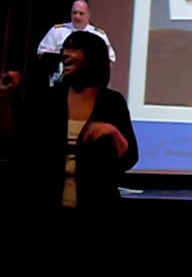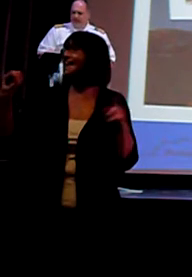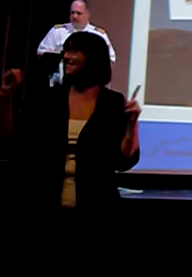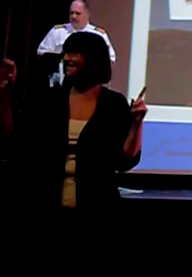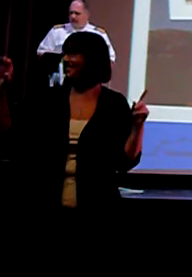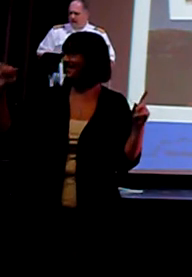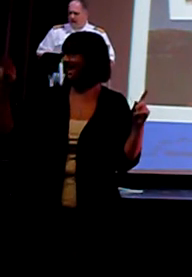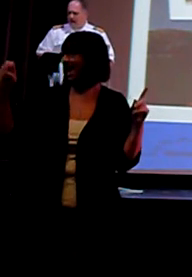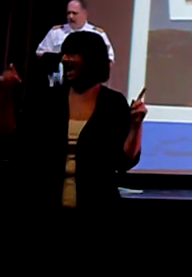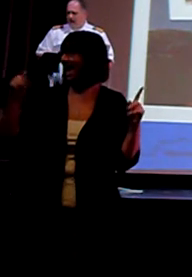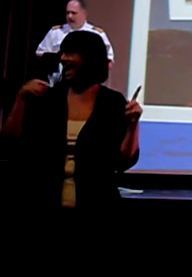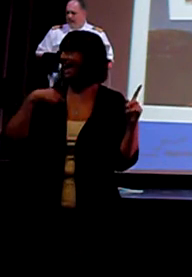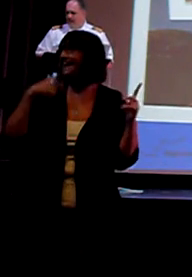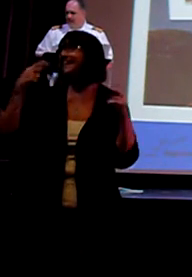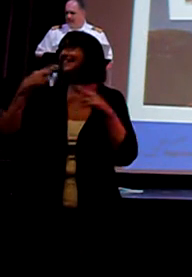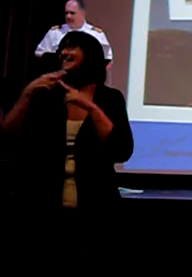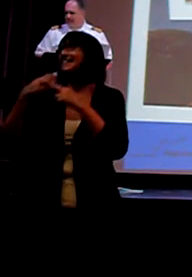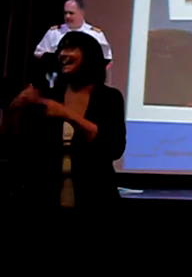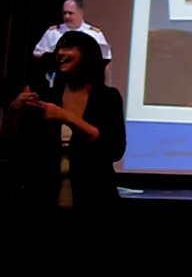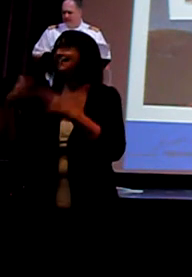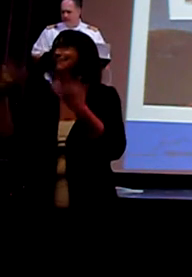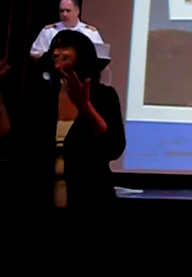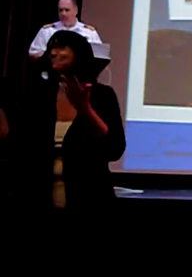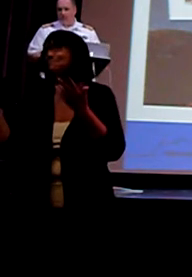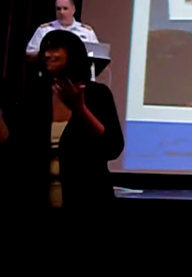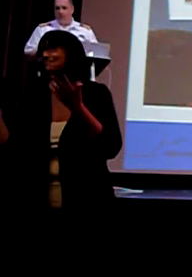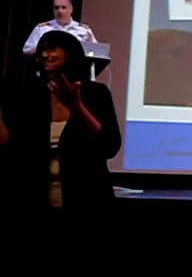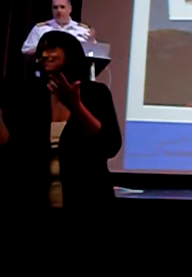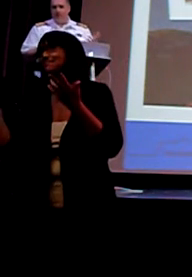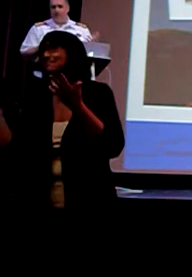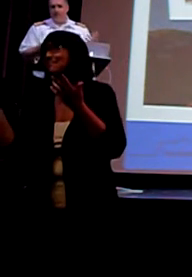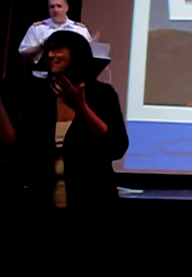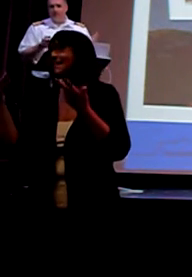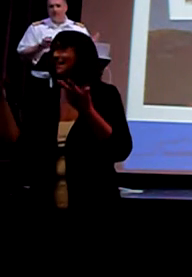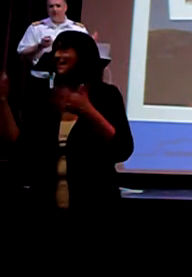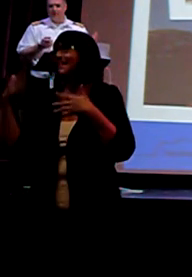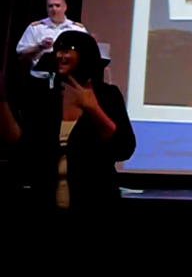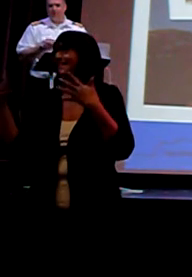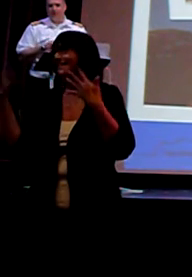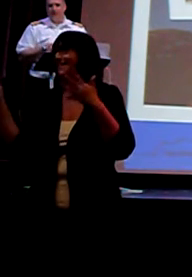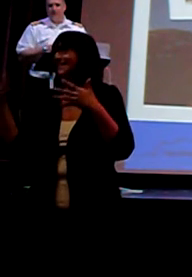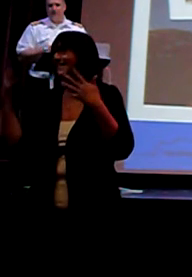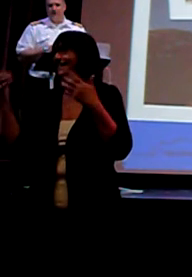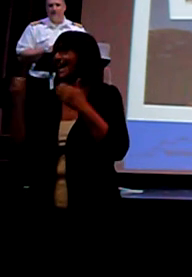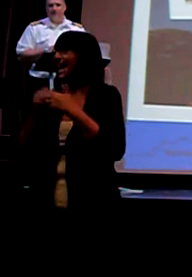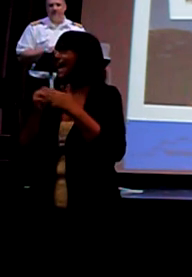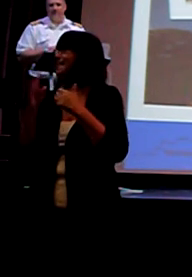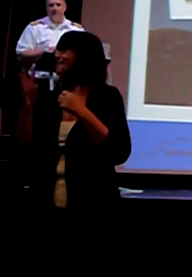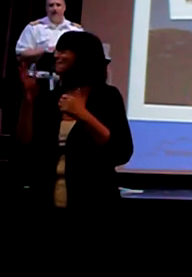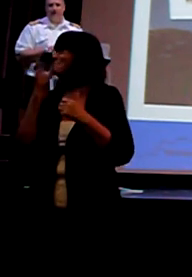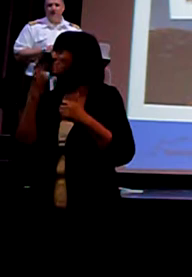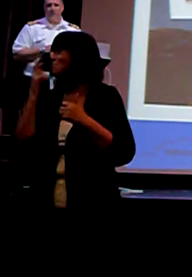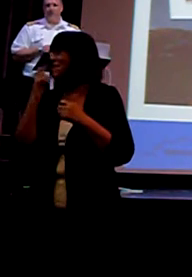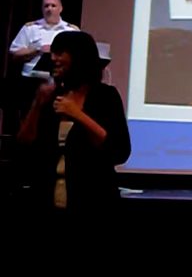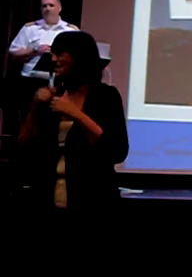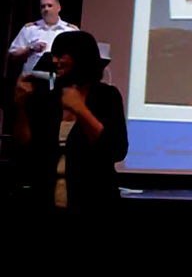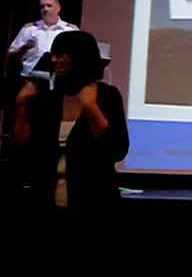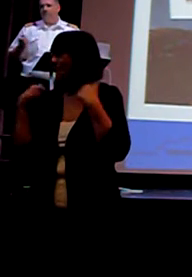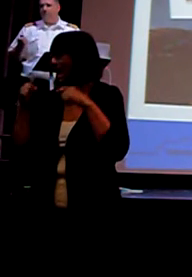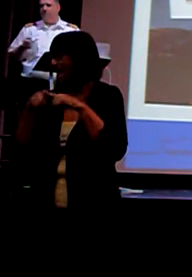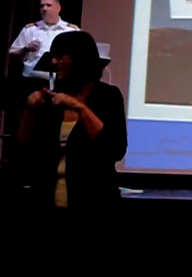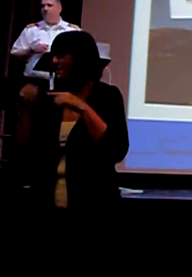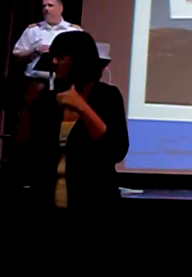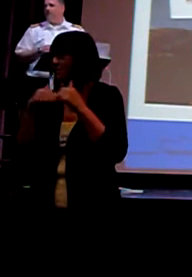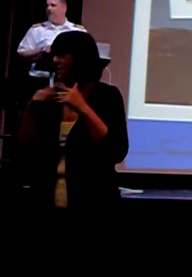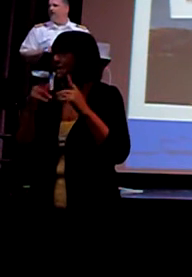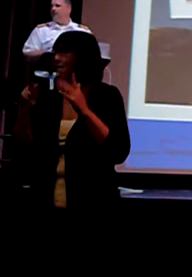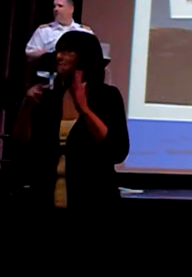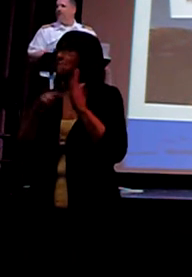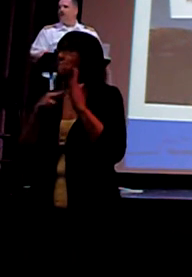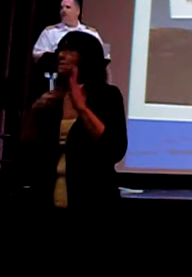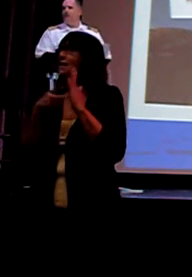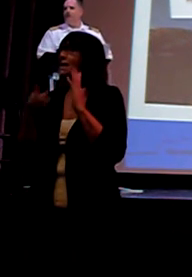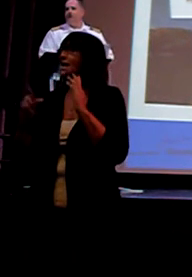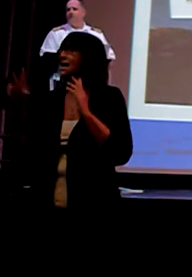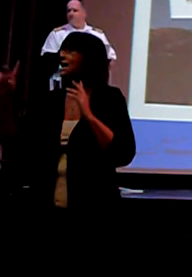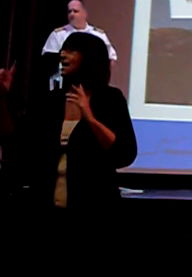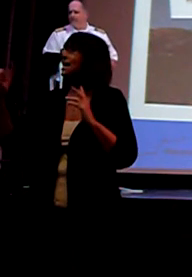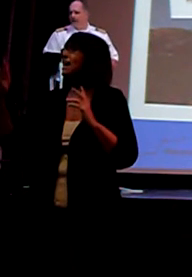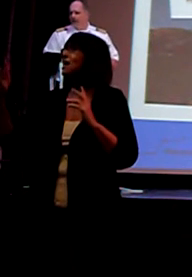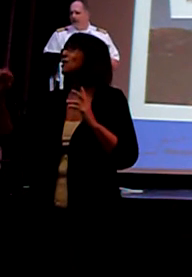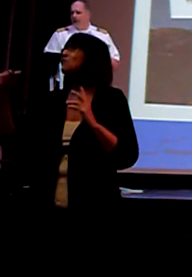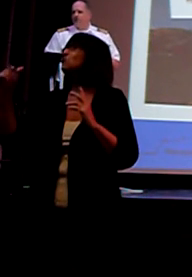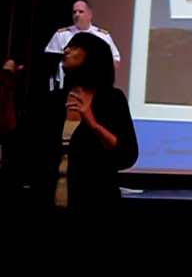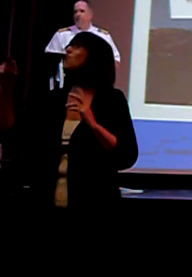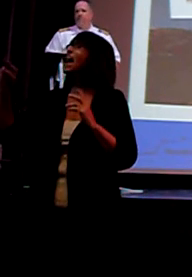the drac. I don't know how it's really pronounced in Spanish, but it means the dragon